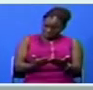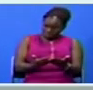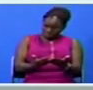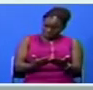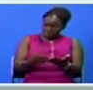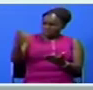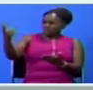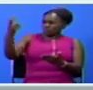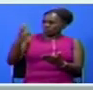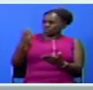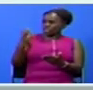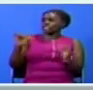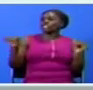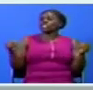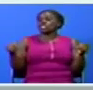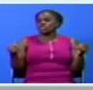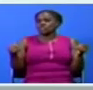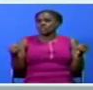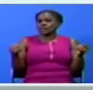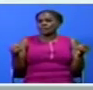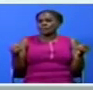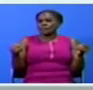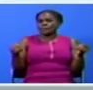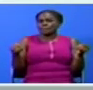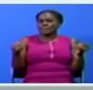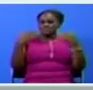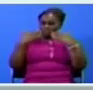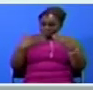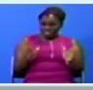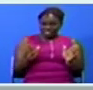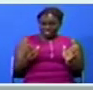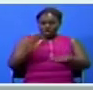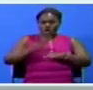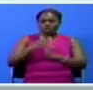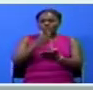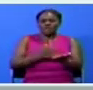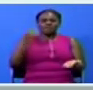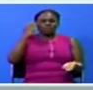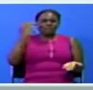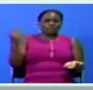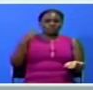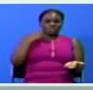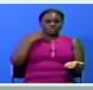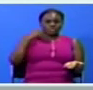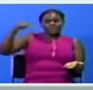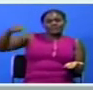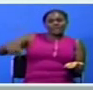for being part of the conversation surrounding this story. And that is where we wrap it up. On behalf of Maresha Owete there at the